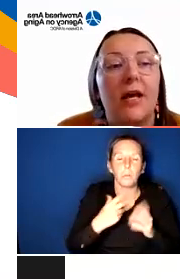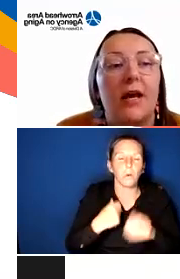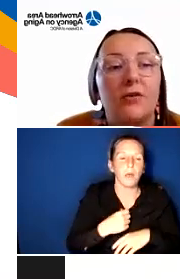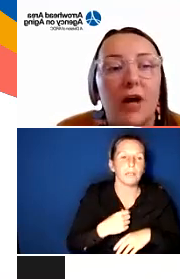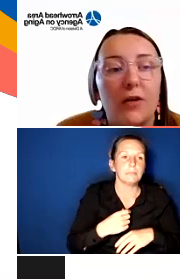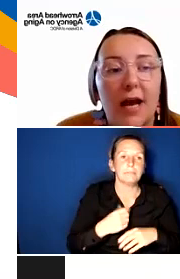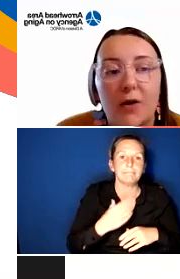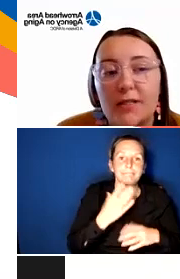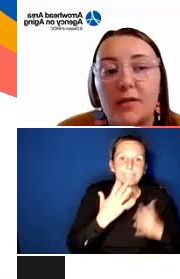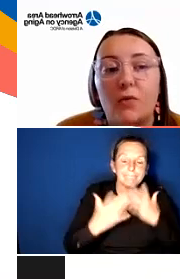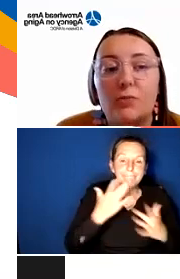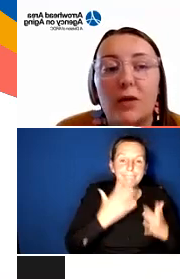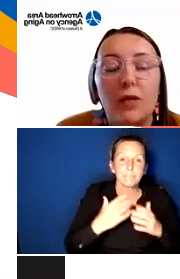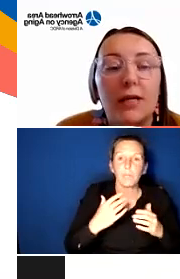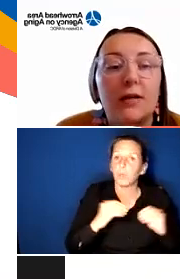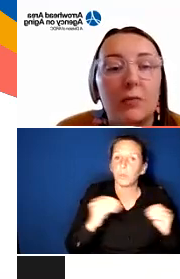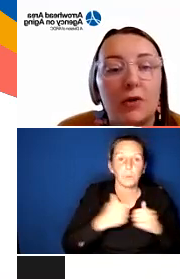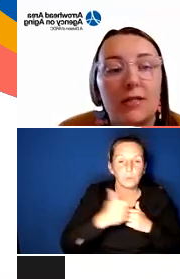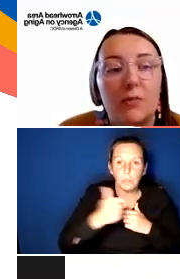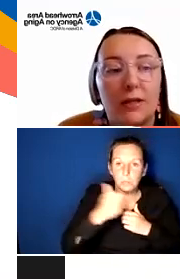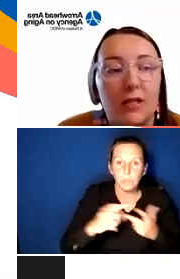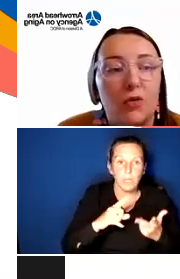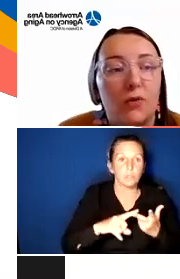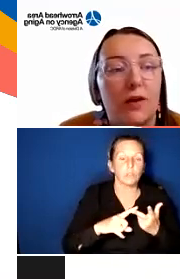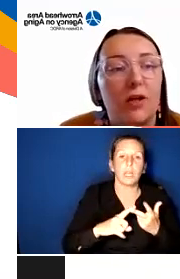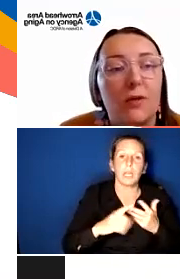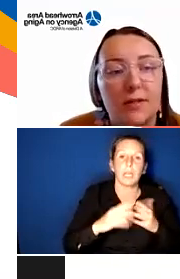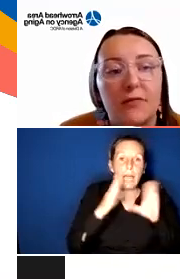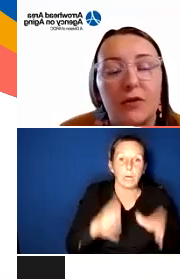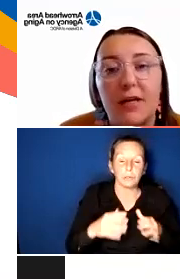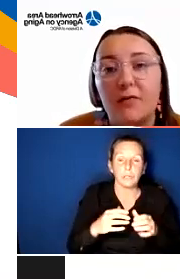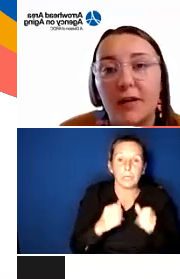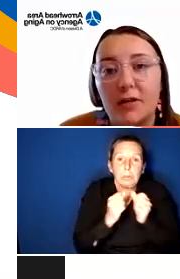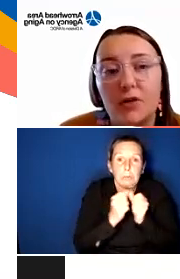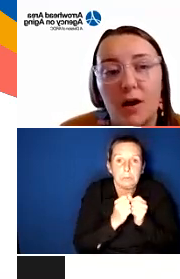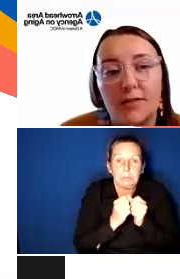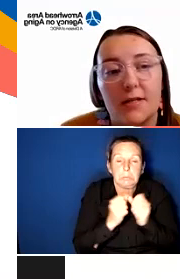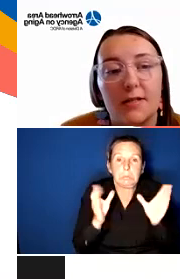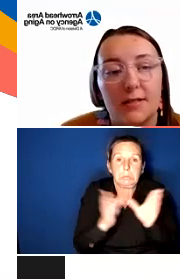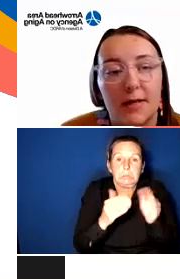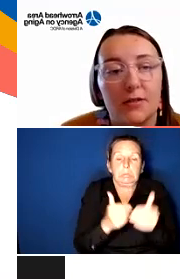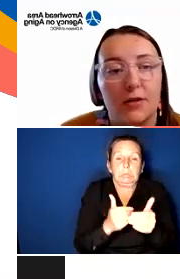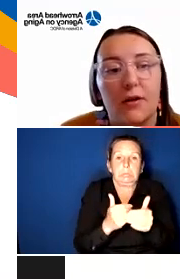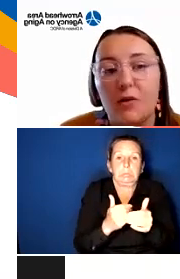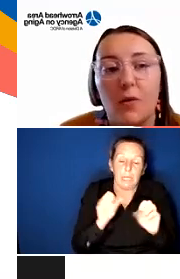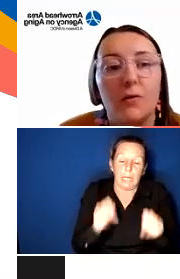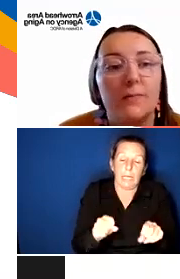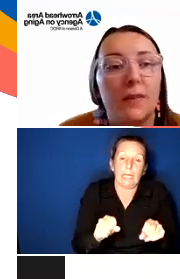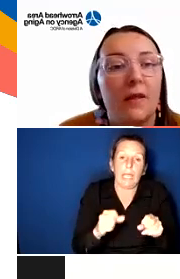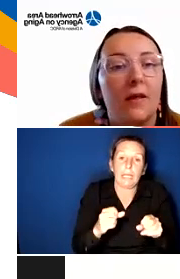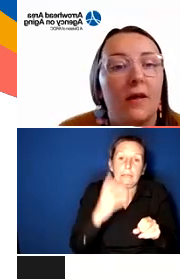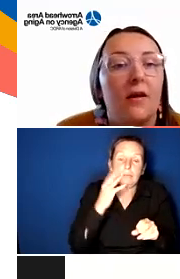transportation, and crowded housing, which may weaken a community's ability to prevent human suffering and financial loss in a disaster, end